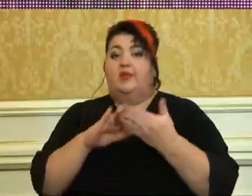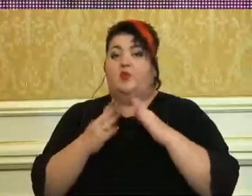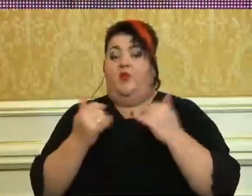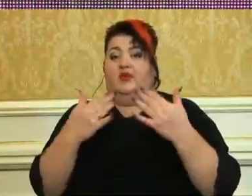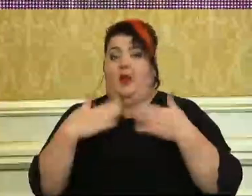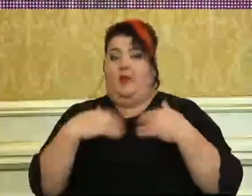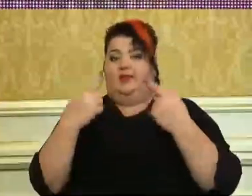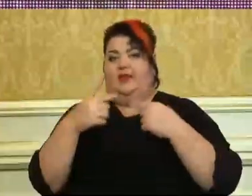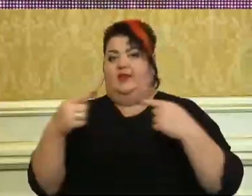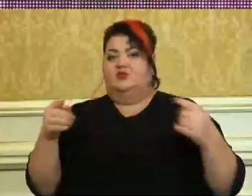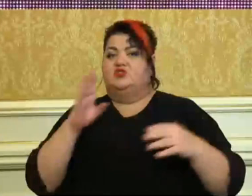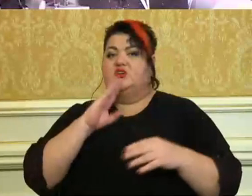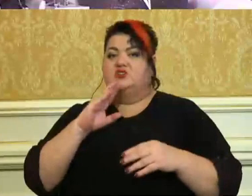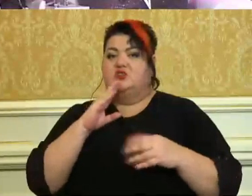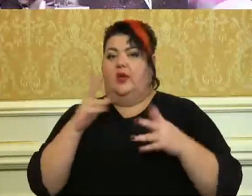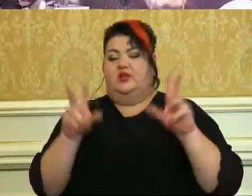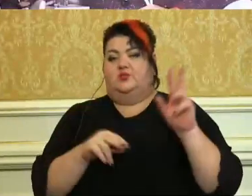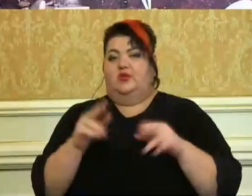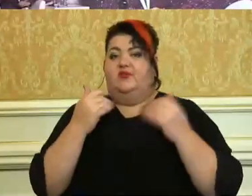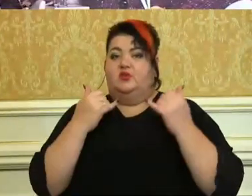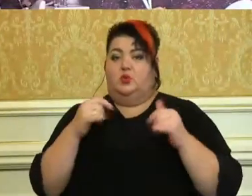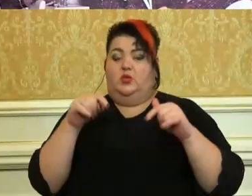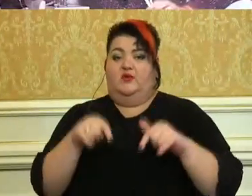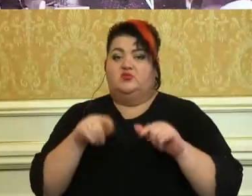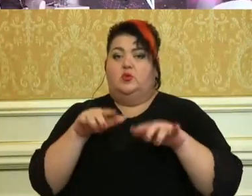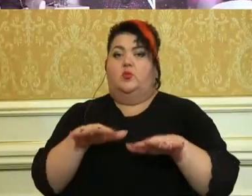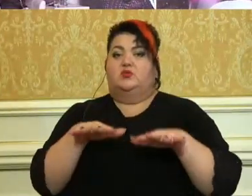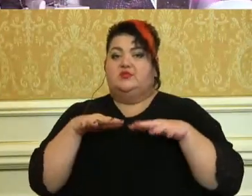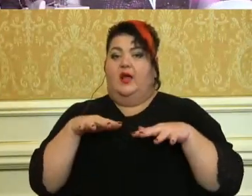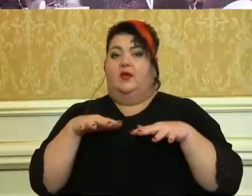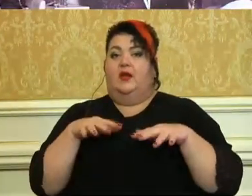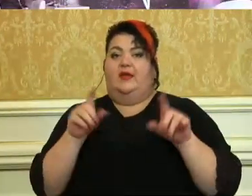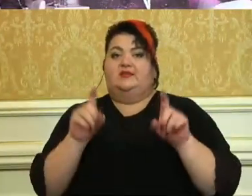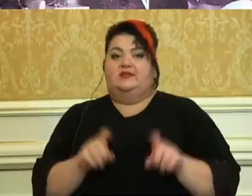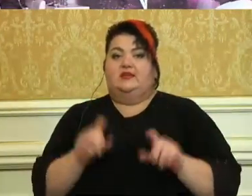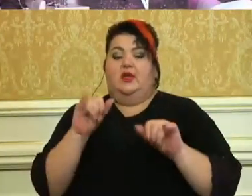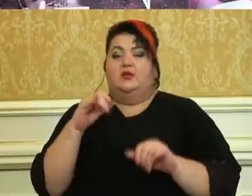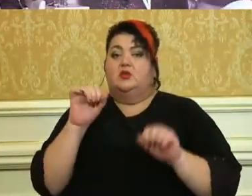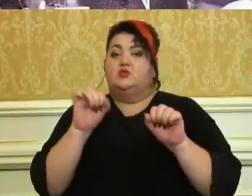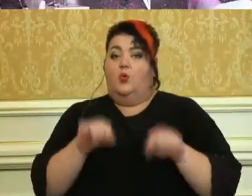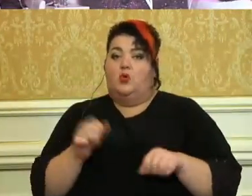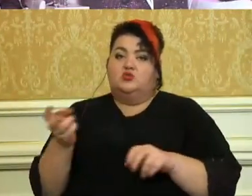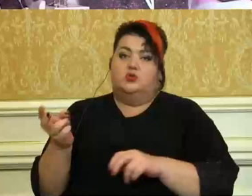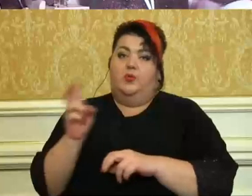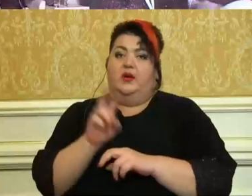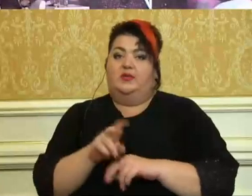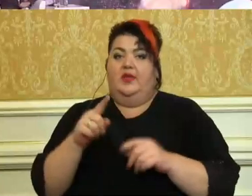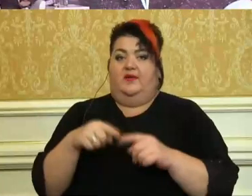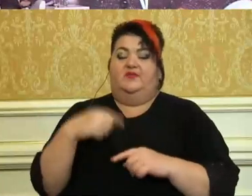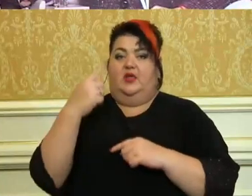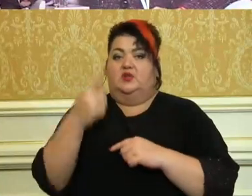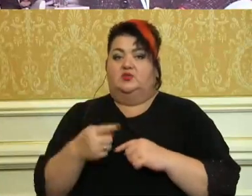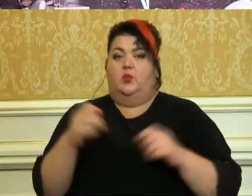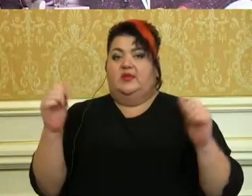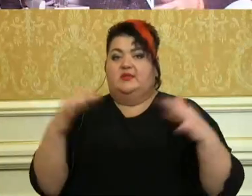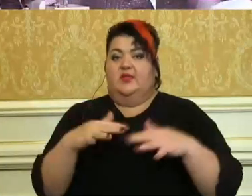the preconditions for me or other people. And I hope that these women are with